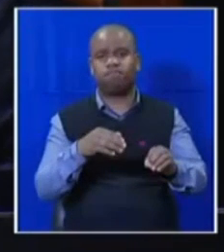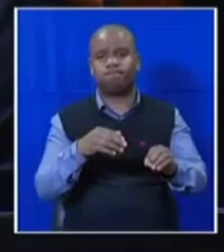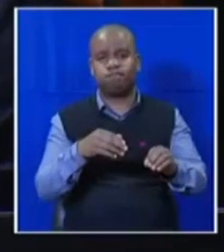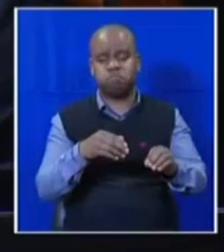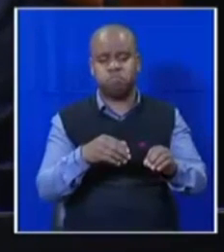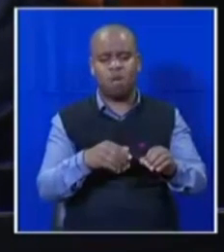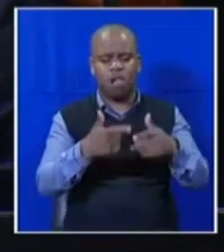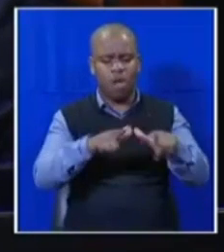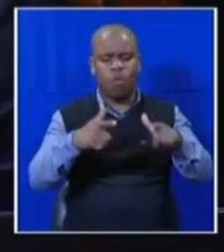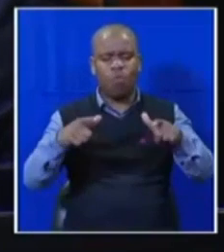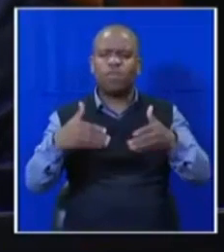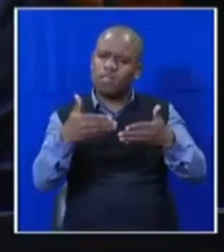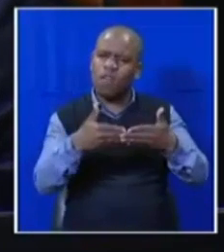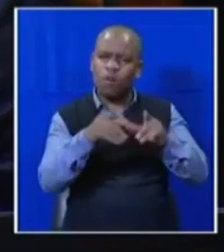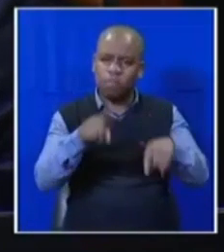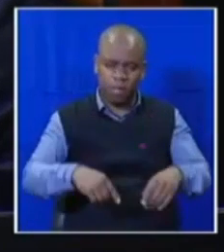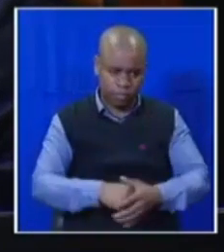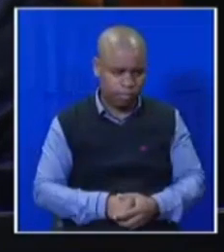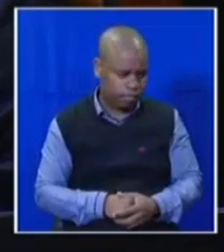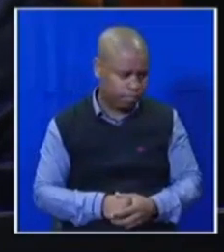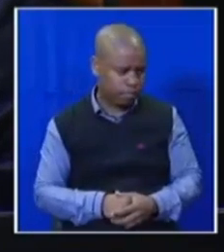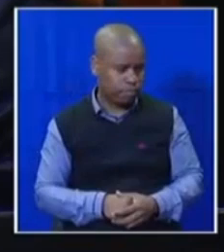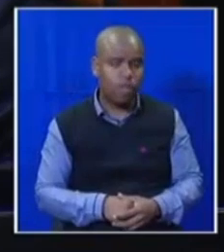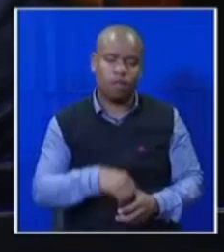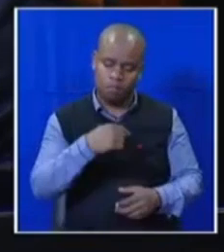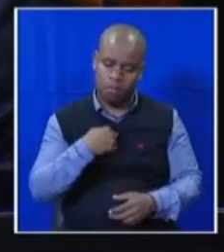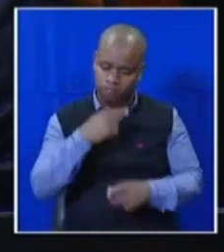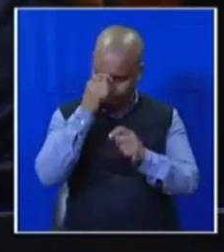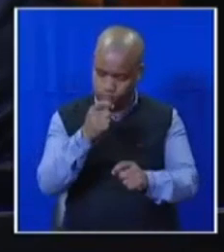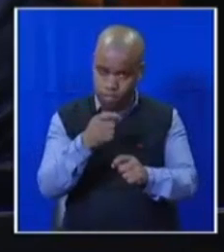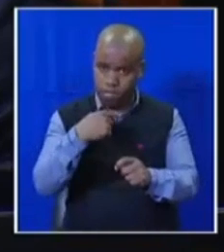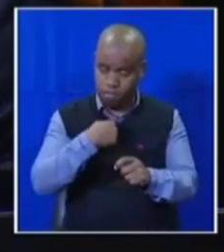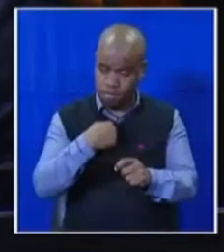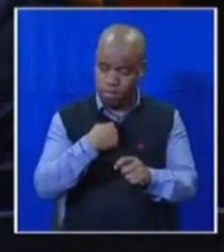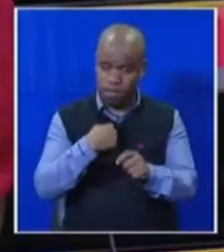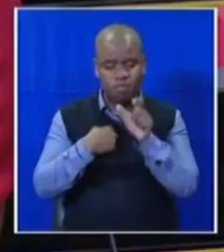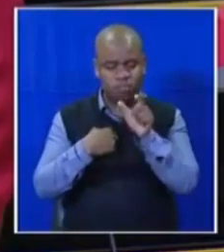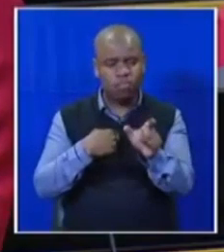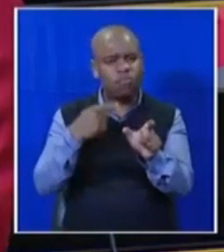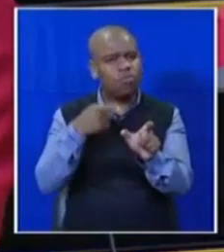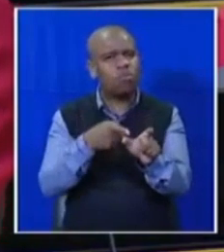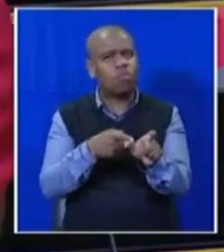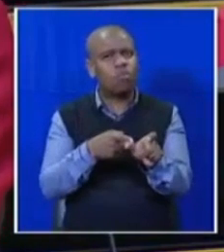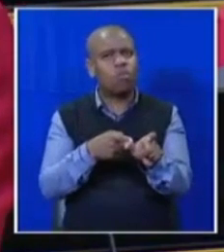offensive language. With respect, Deputy Speaker, how does